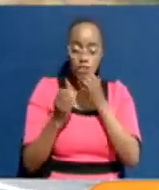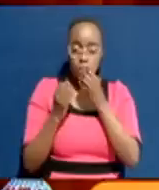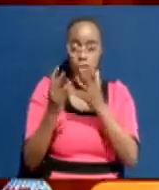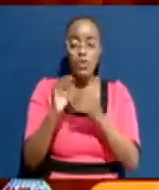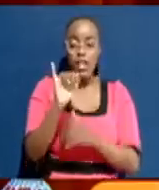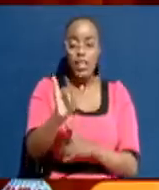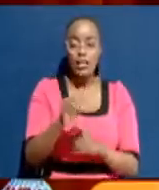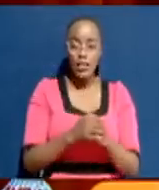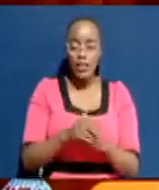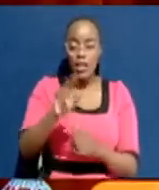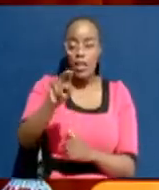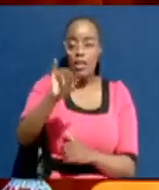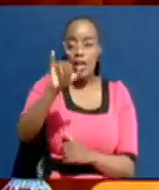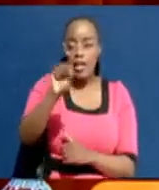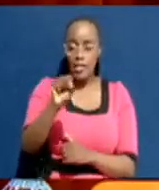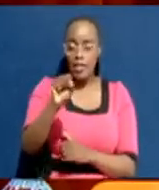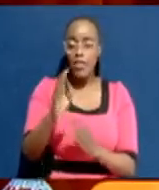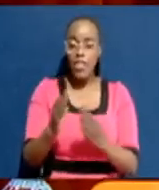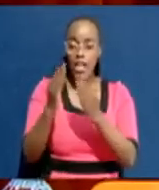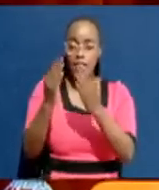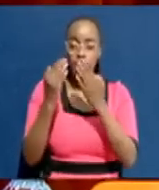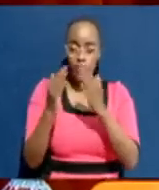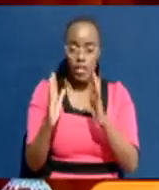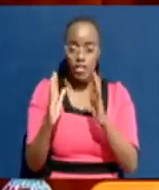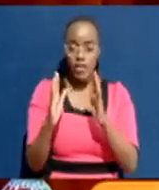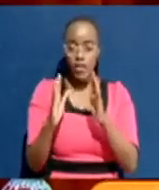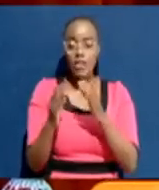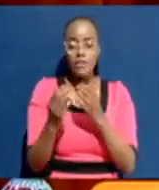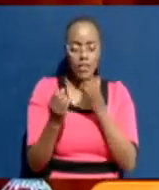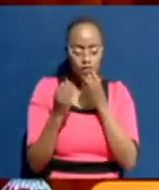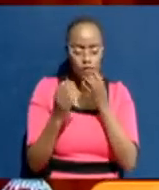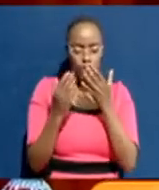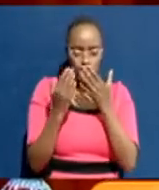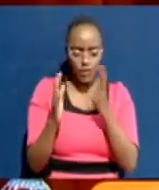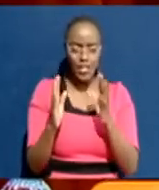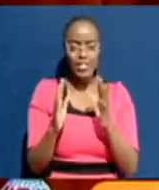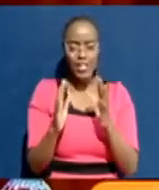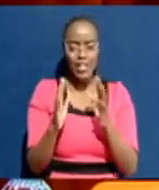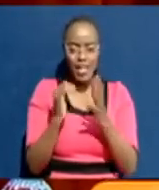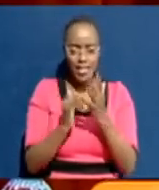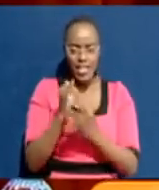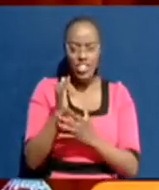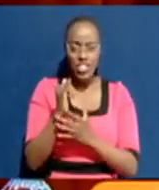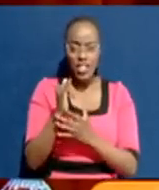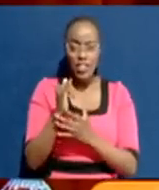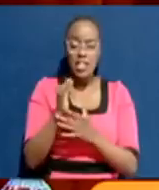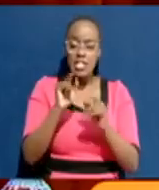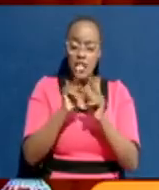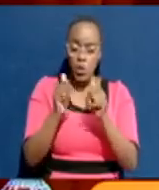hizo. NIS did give timely intelligence that initially was actioned